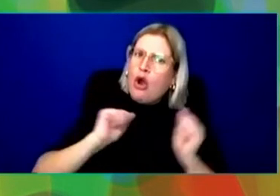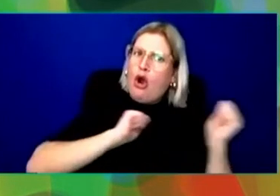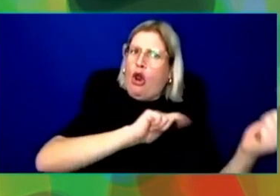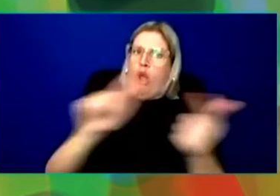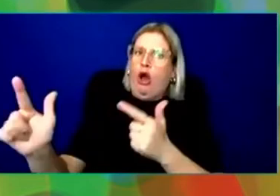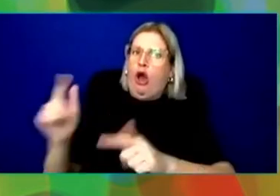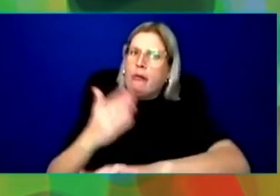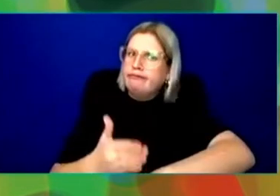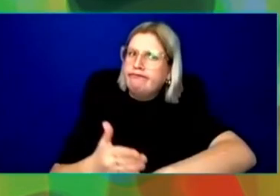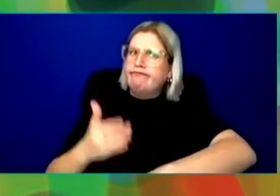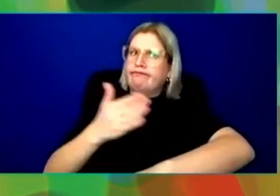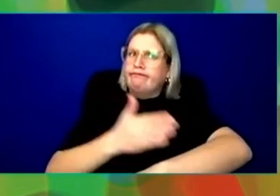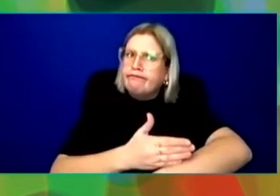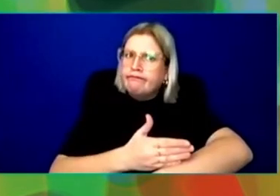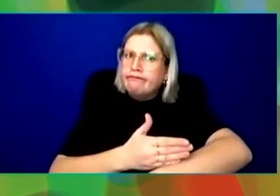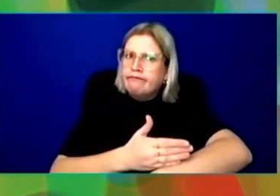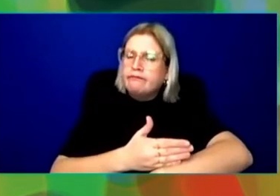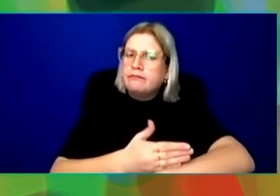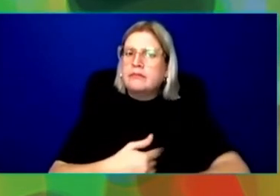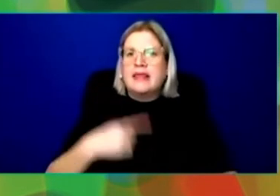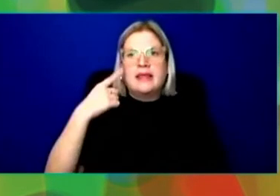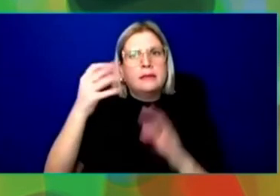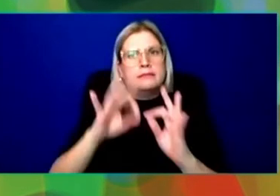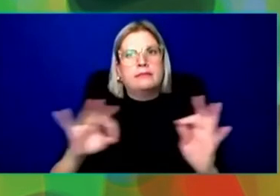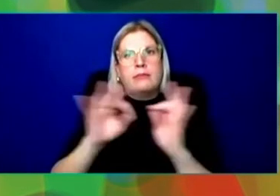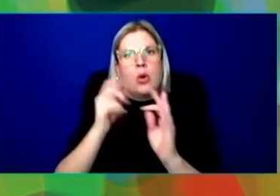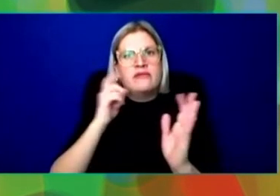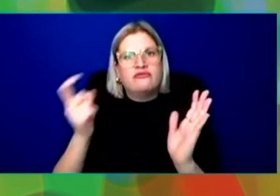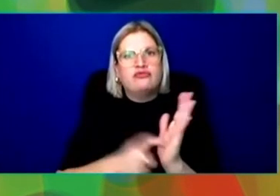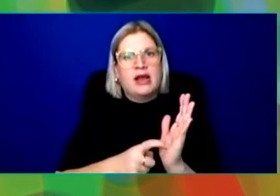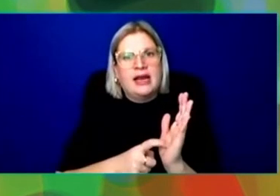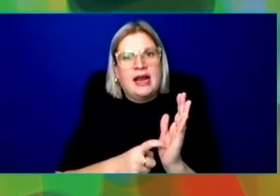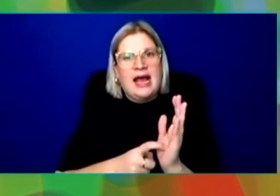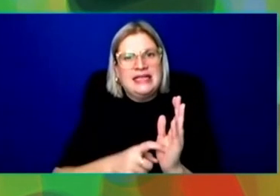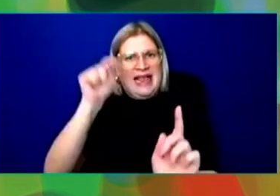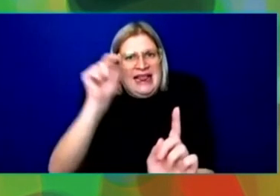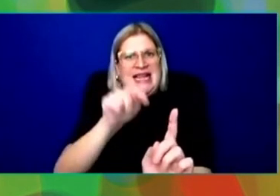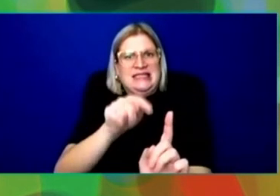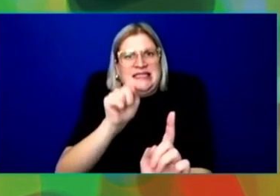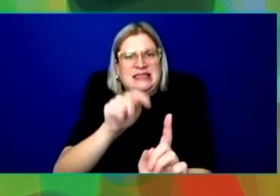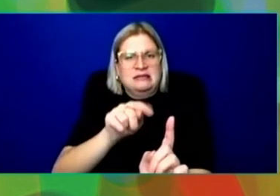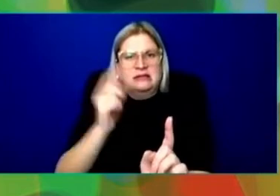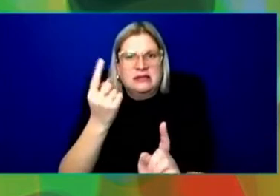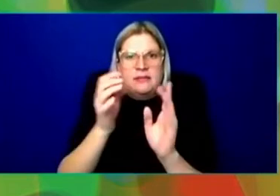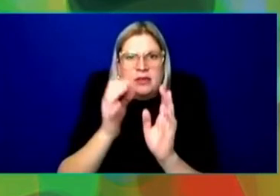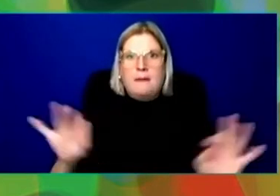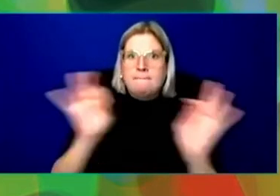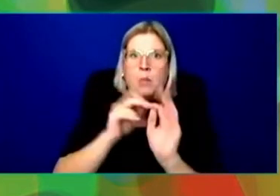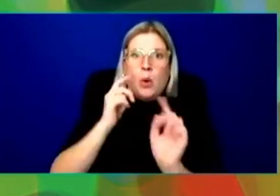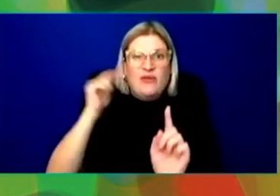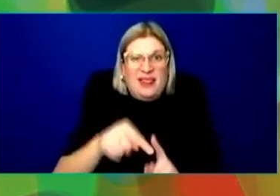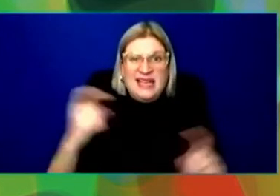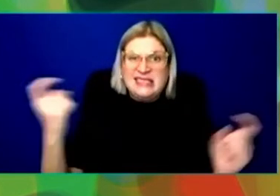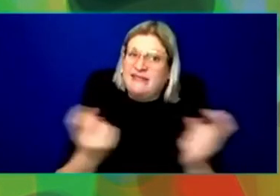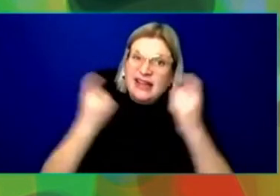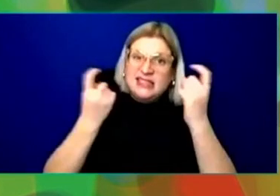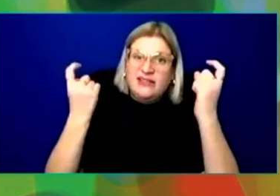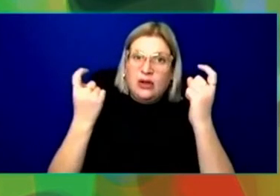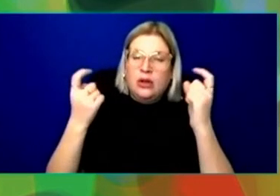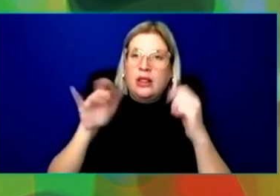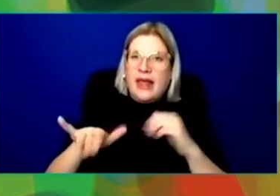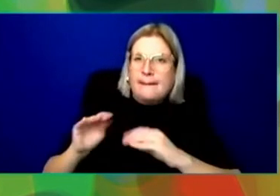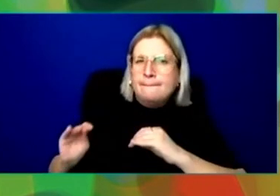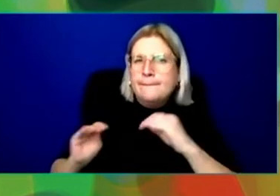So I think it's important for us to recognize that that is one of the critical components of this festival, the movements